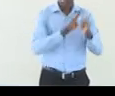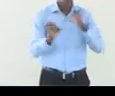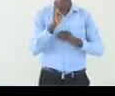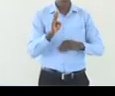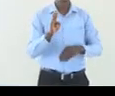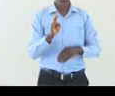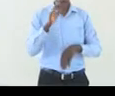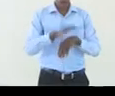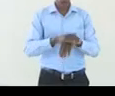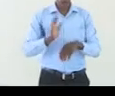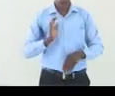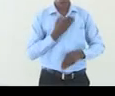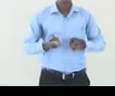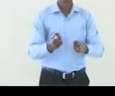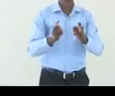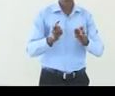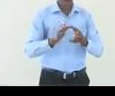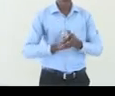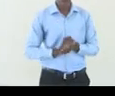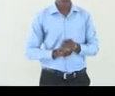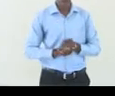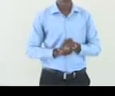turbulence. Where do you come from?